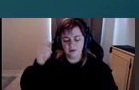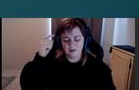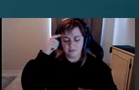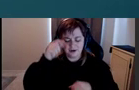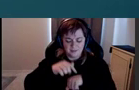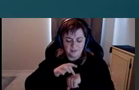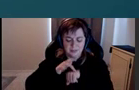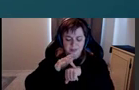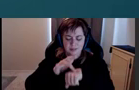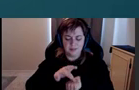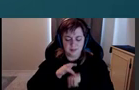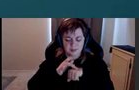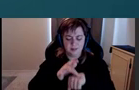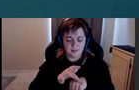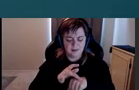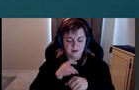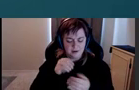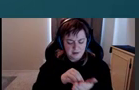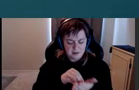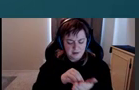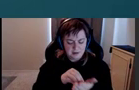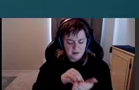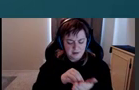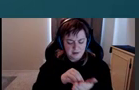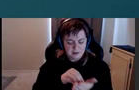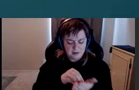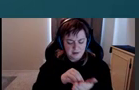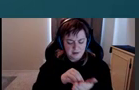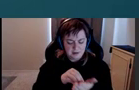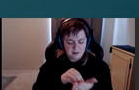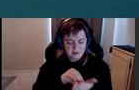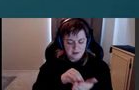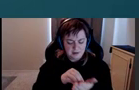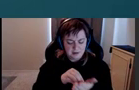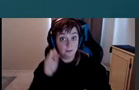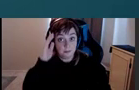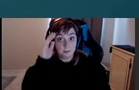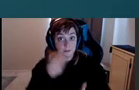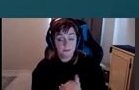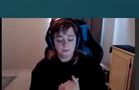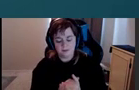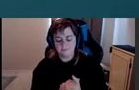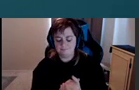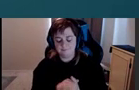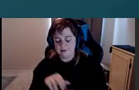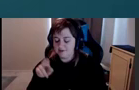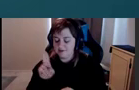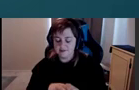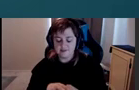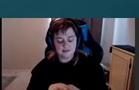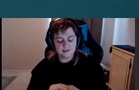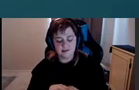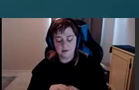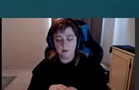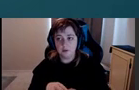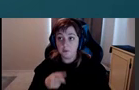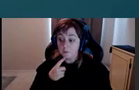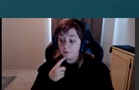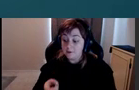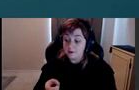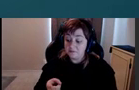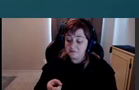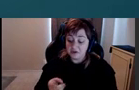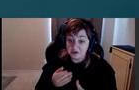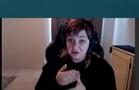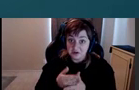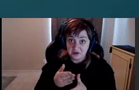paper. If he can just sit down, and you can even tell him he doesn't have to share it, you